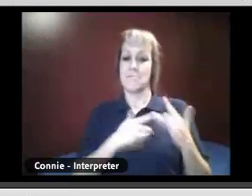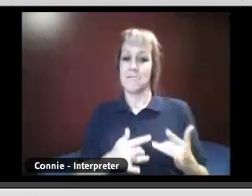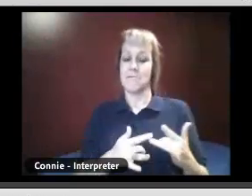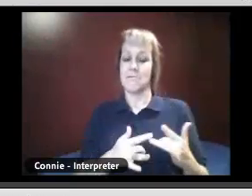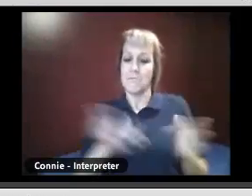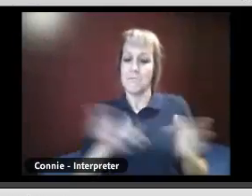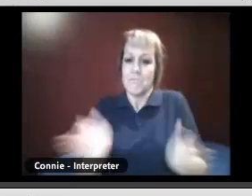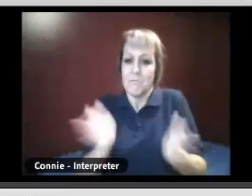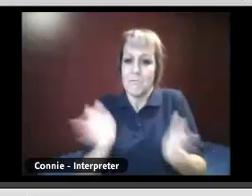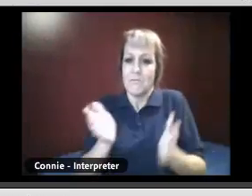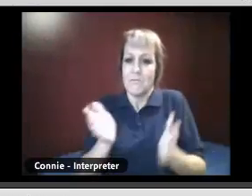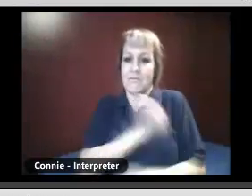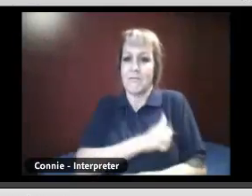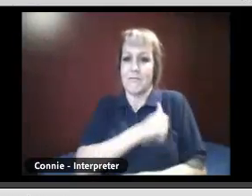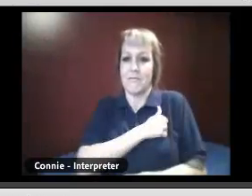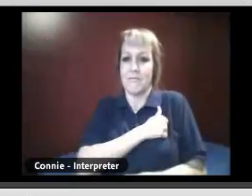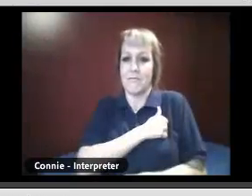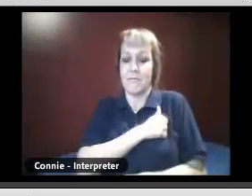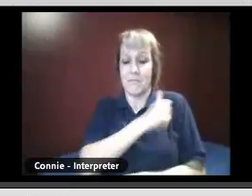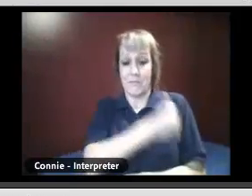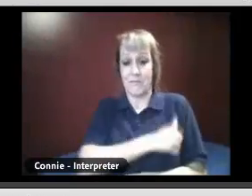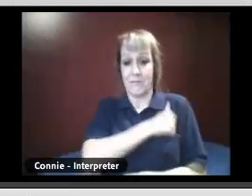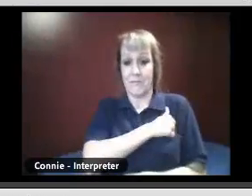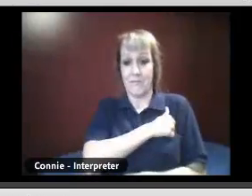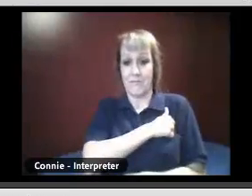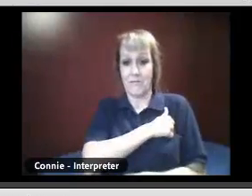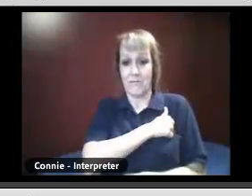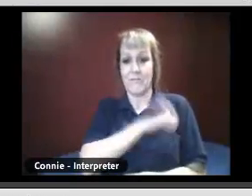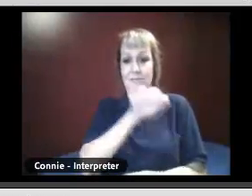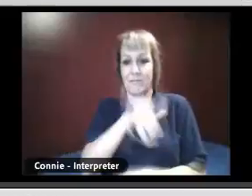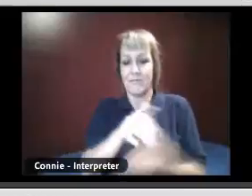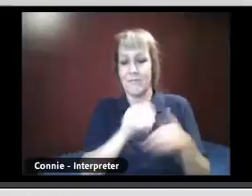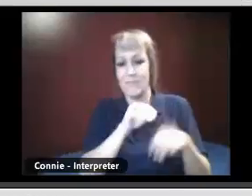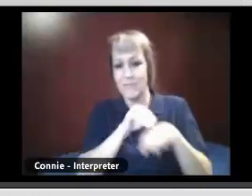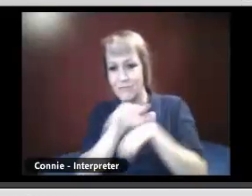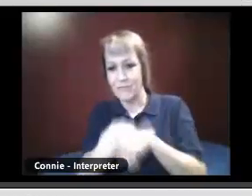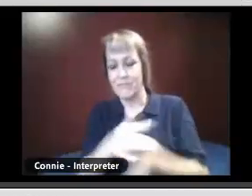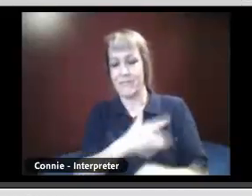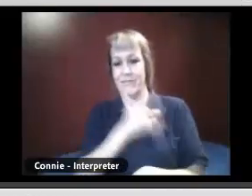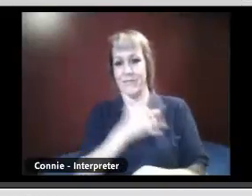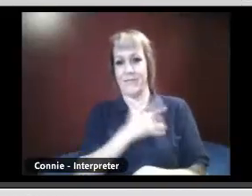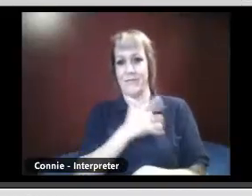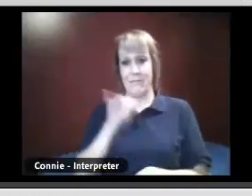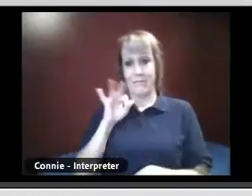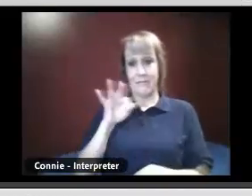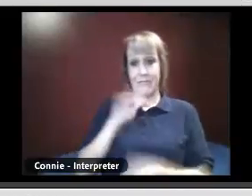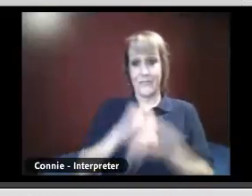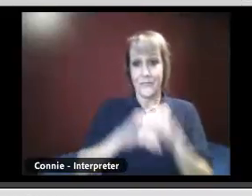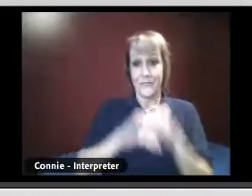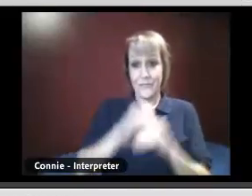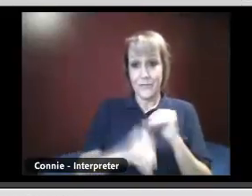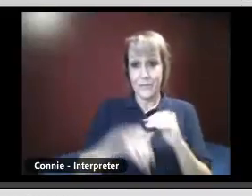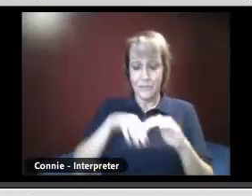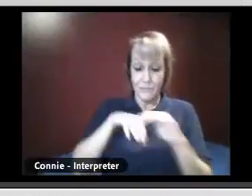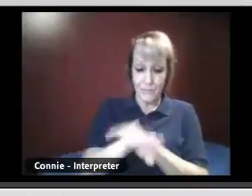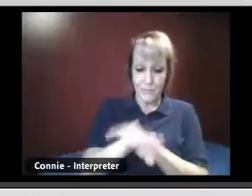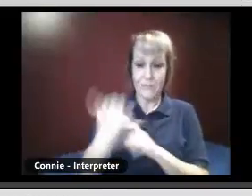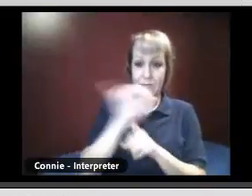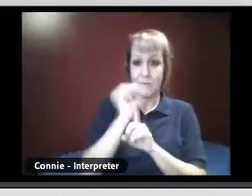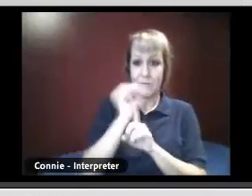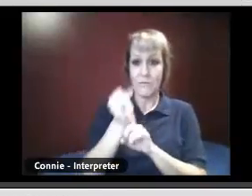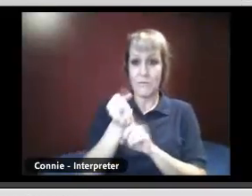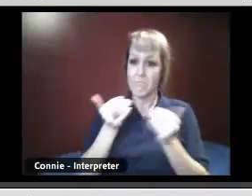towards it. And our attitudes drive our feelings. And so if we're comfortable with going into a situation, we move